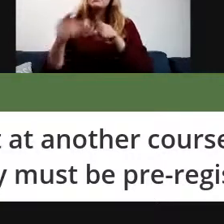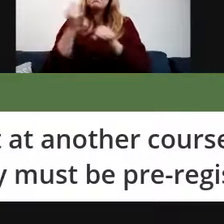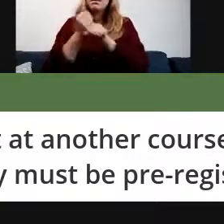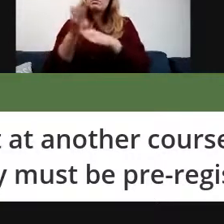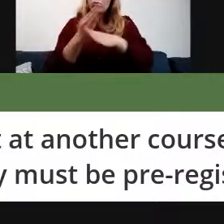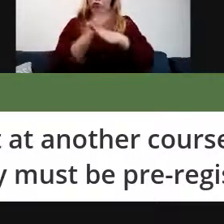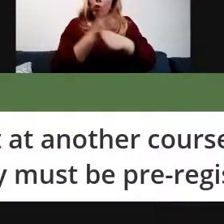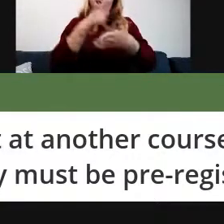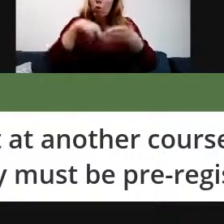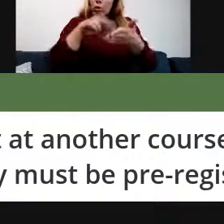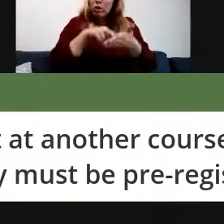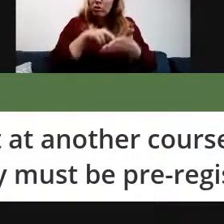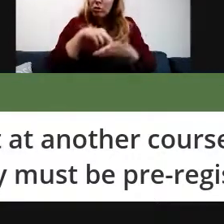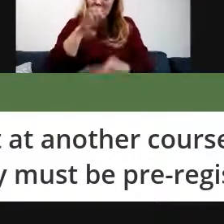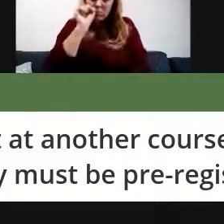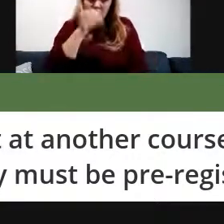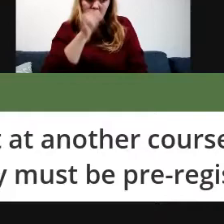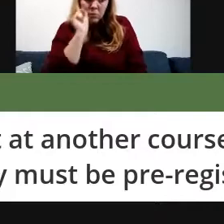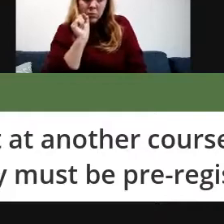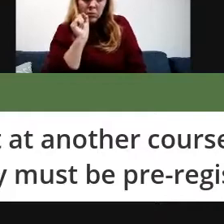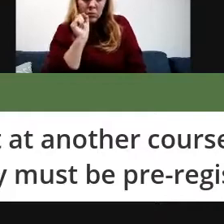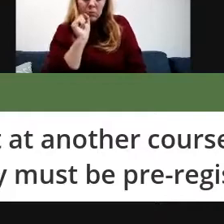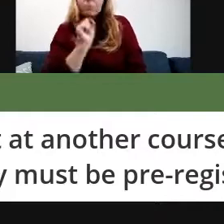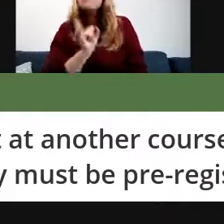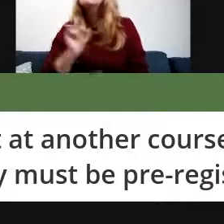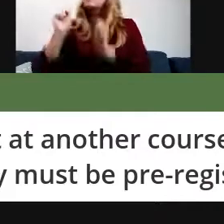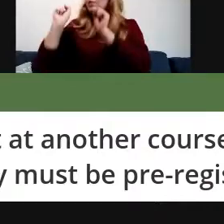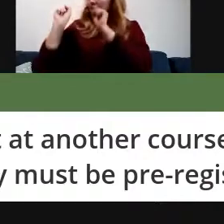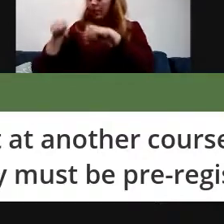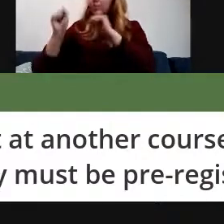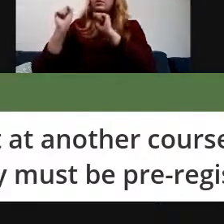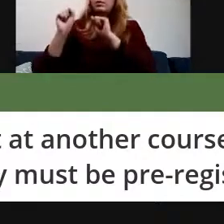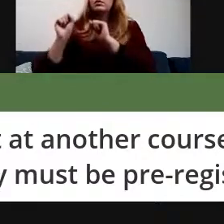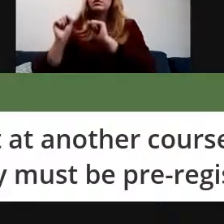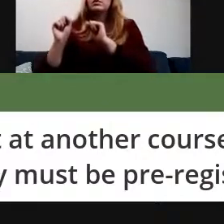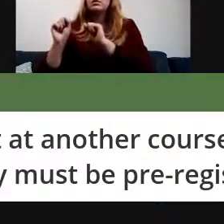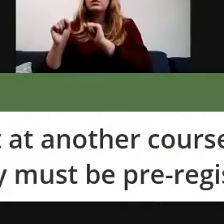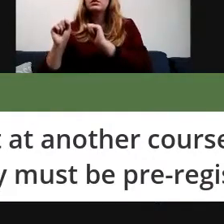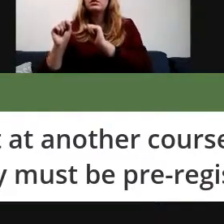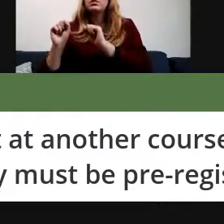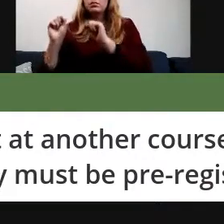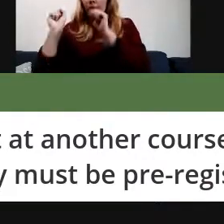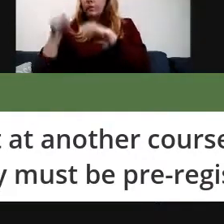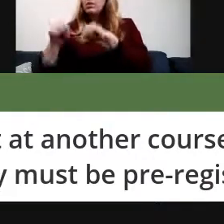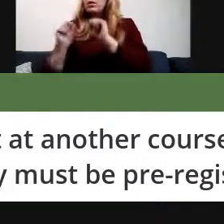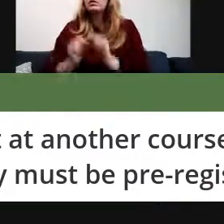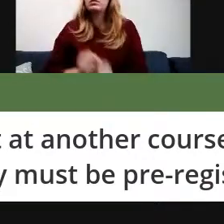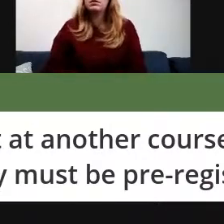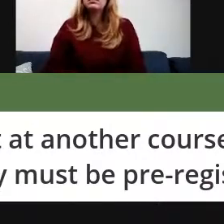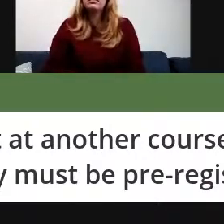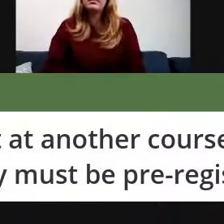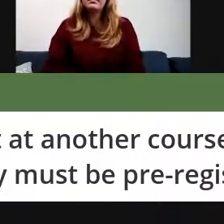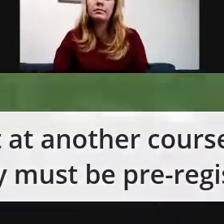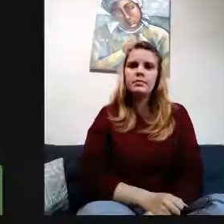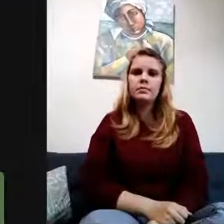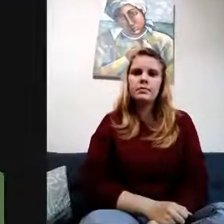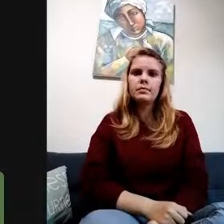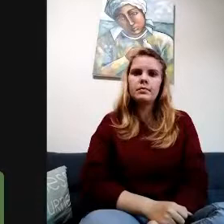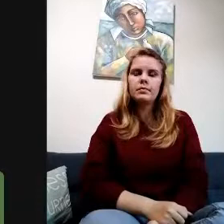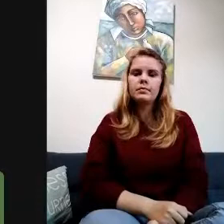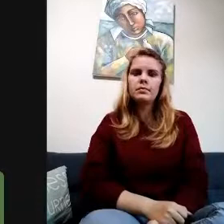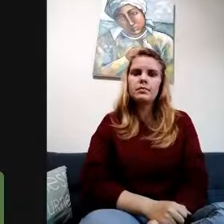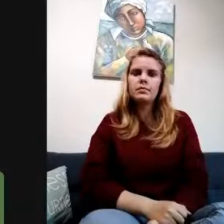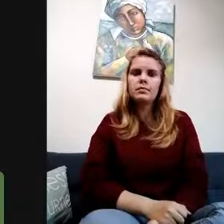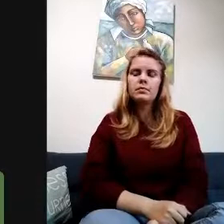Yeah. Yeah, I think that's a yes. Inus, you've answered that already. Yeah.